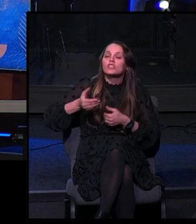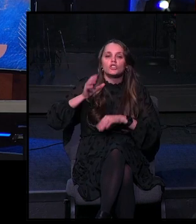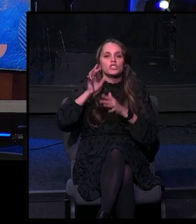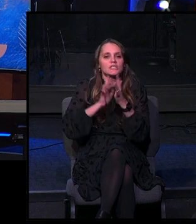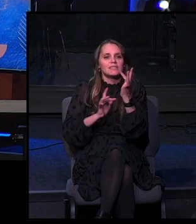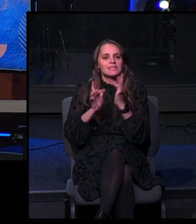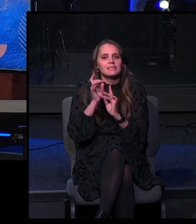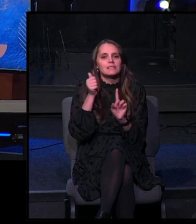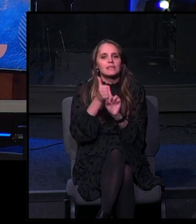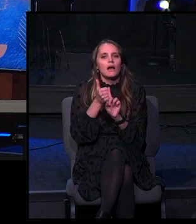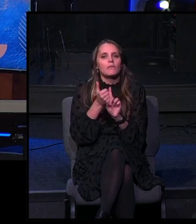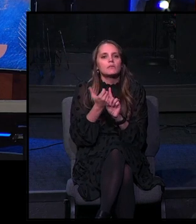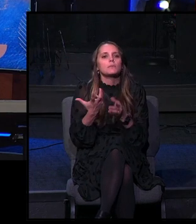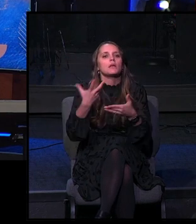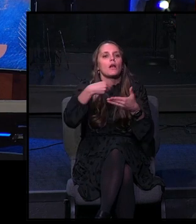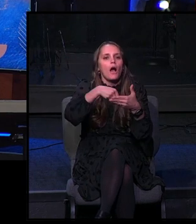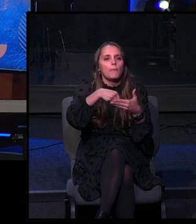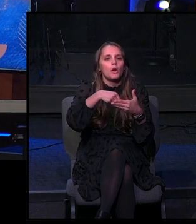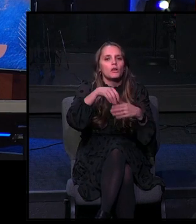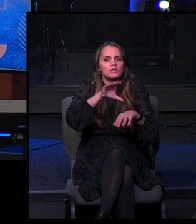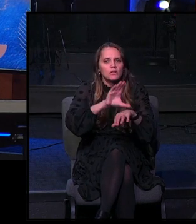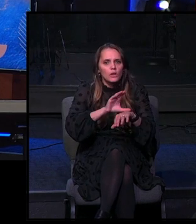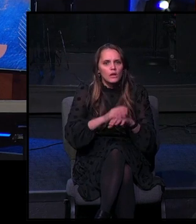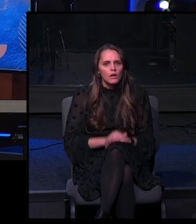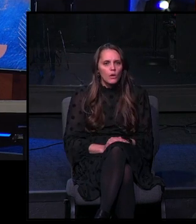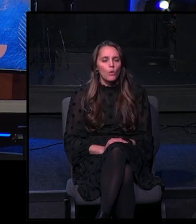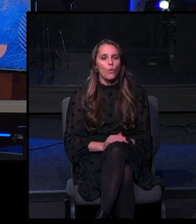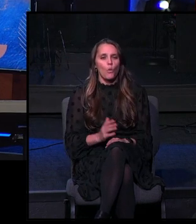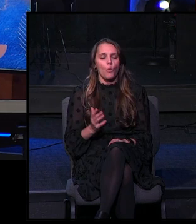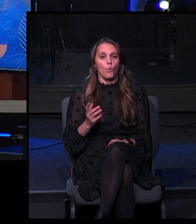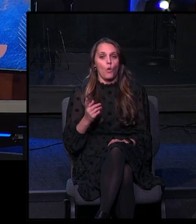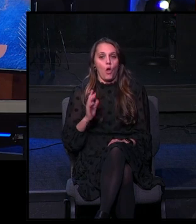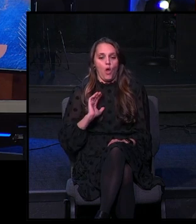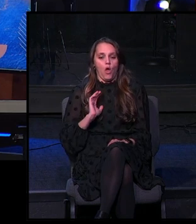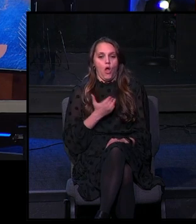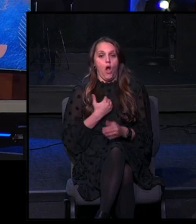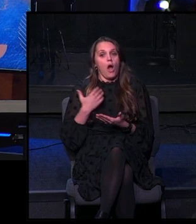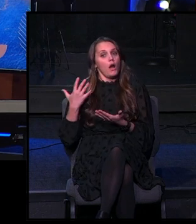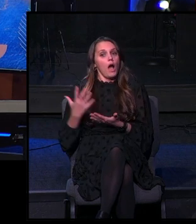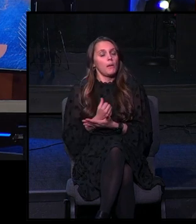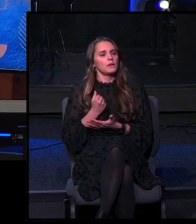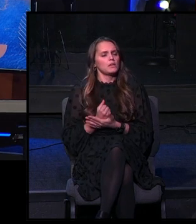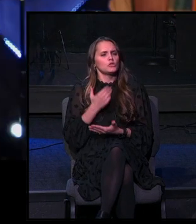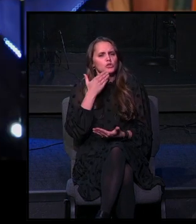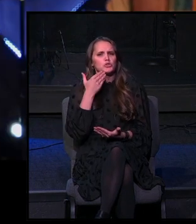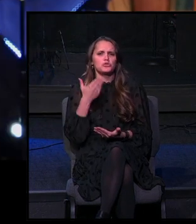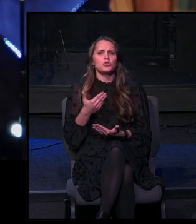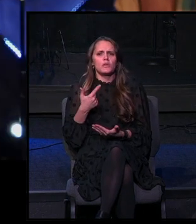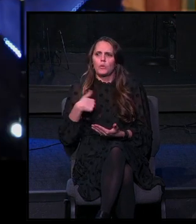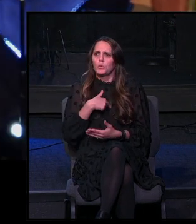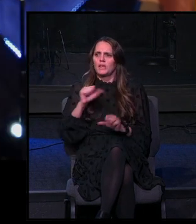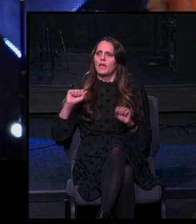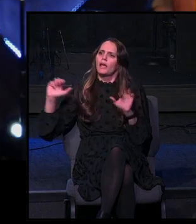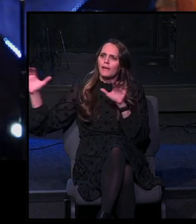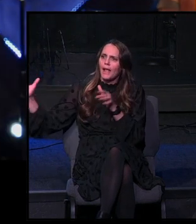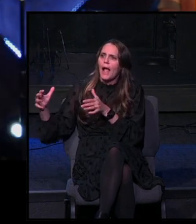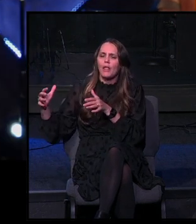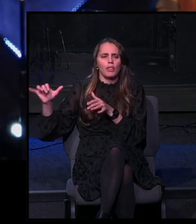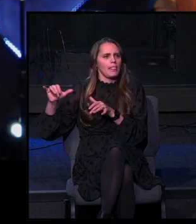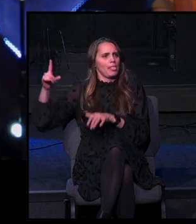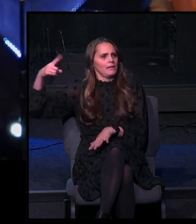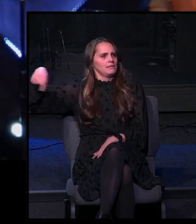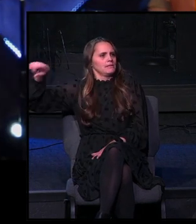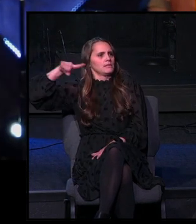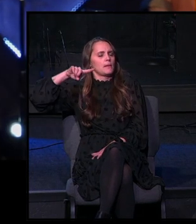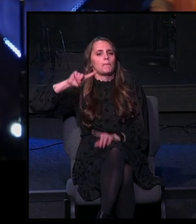church. What a privilege we have to gather like this. But man, it's my prayer that we